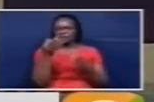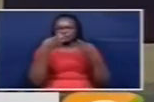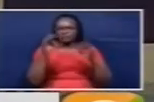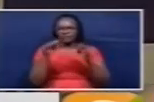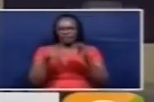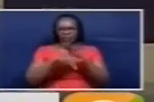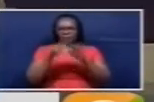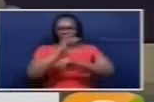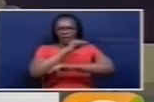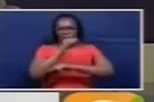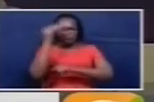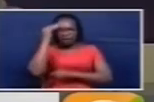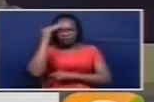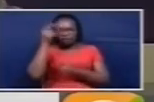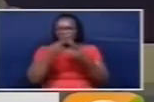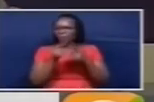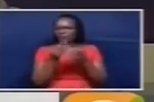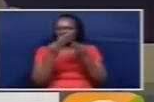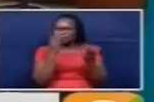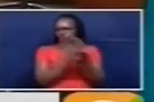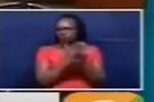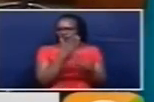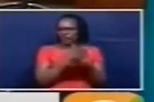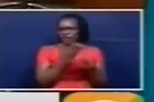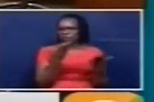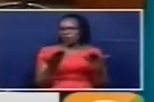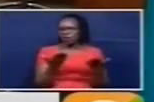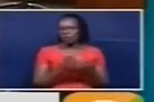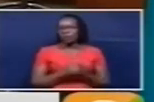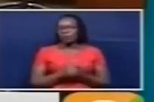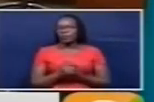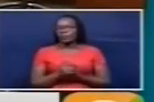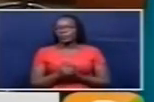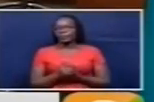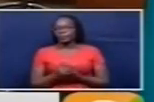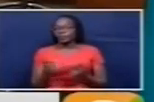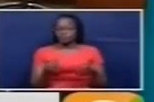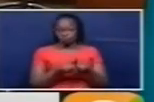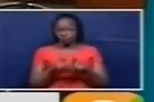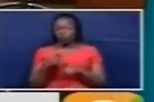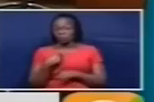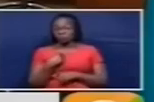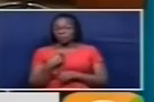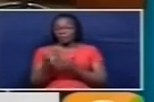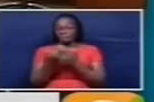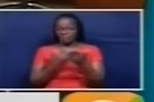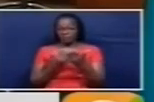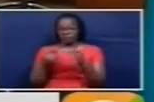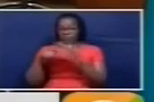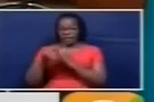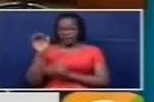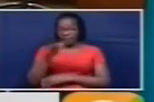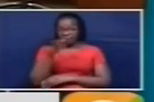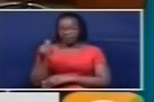free, mm-hmm. or what is happening in our country? So I was actually talking about unemployment. I'm talking about, if I go to parliament, we need to decriminalize people